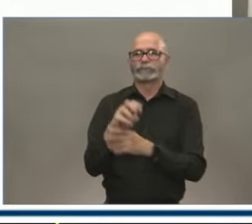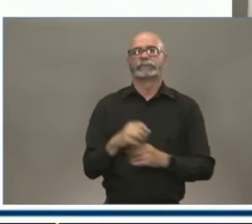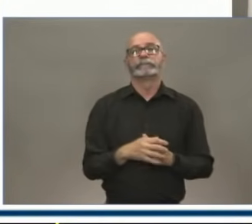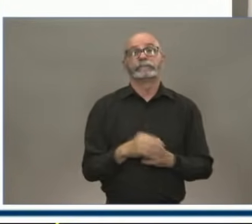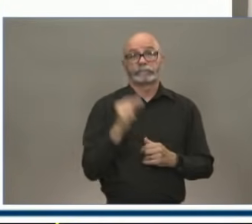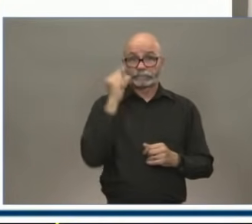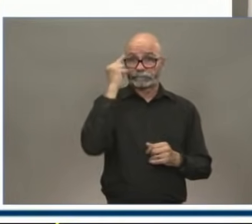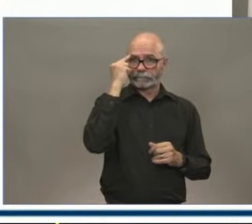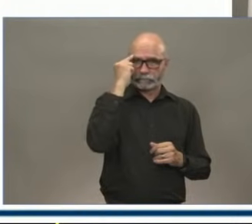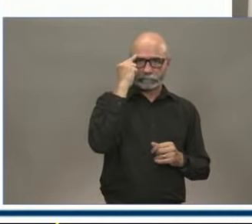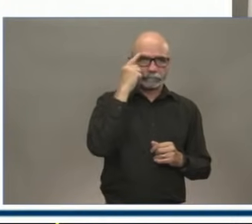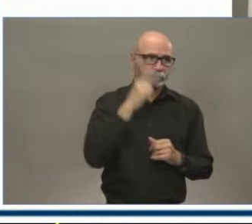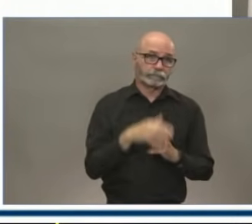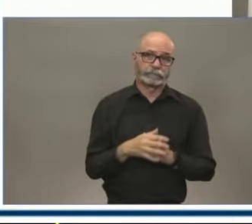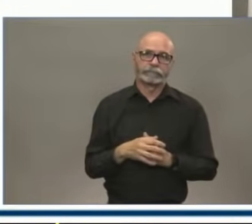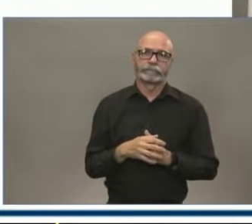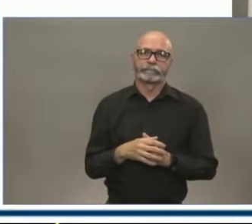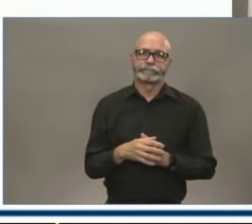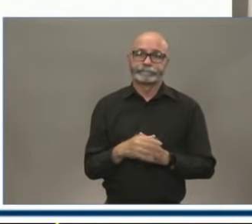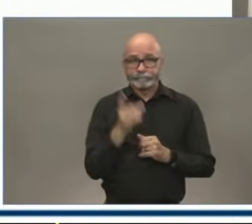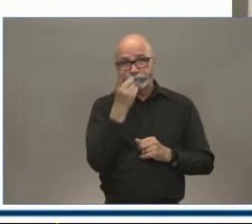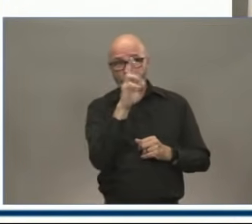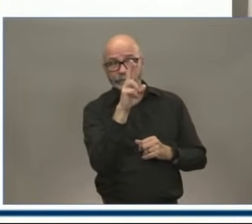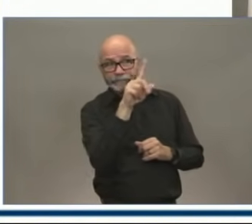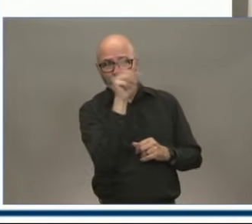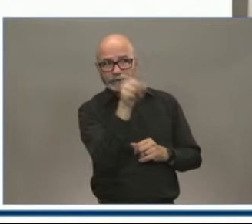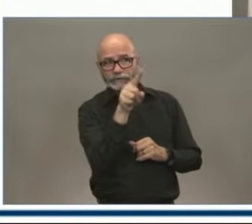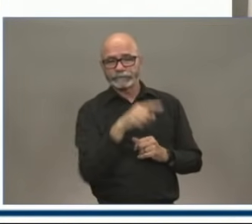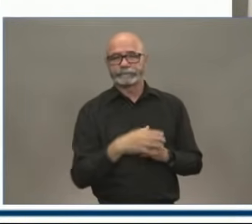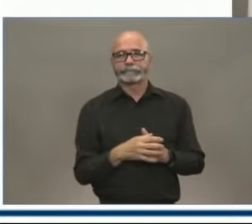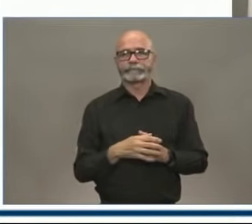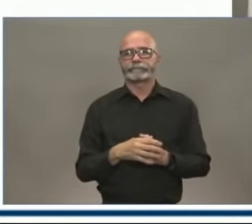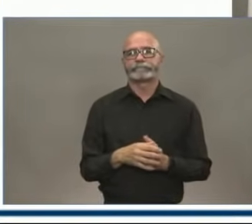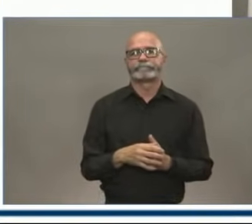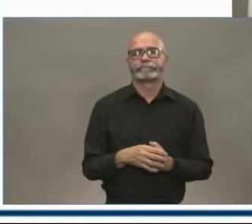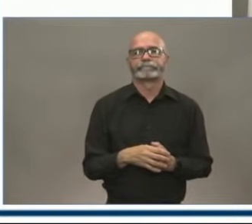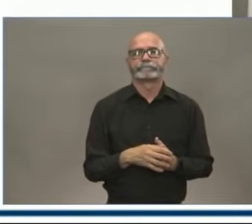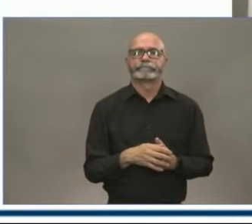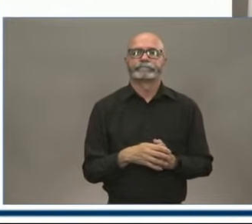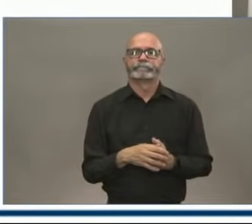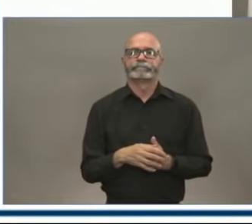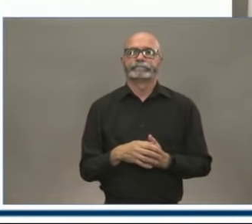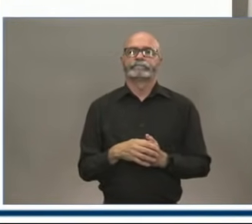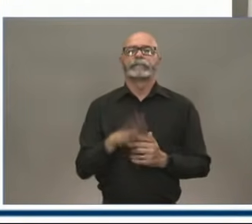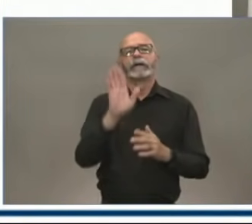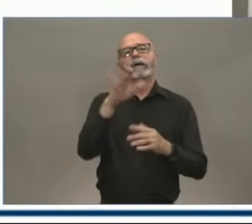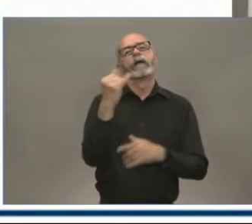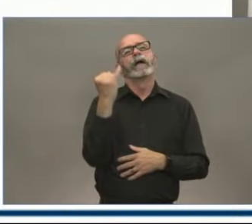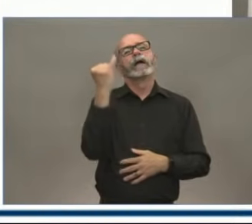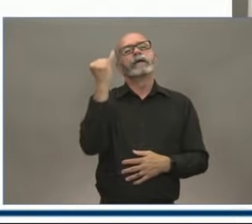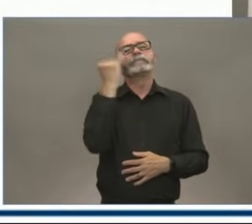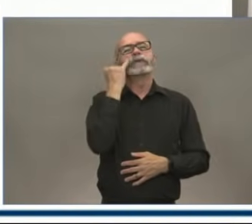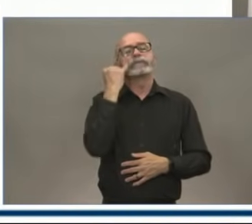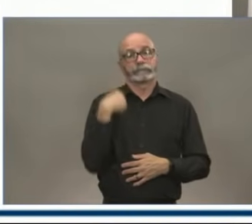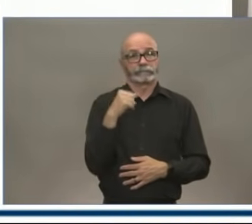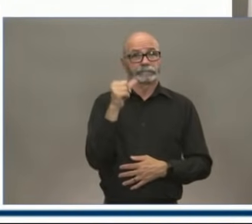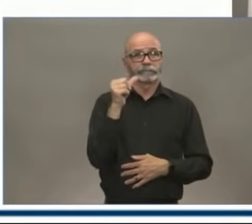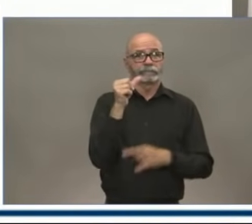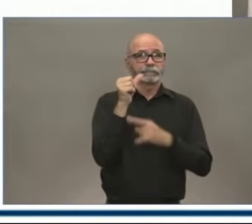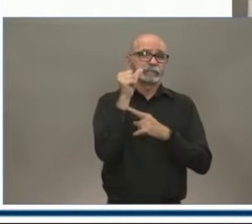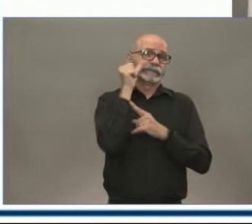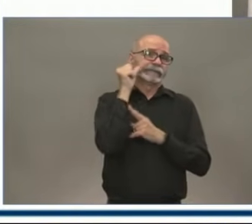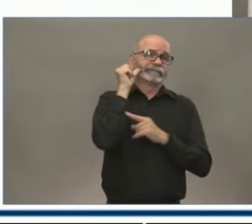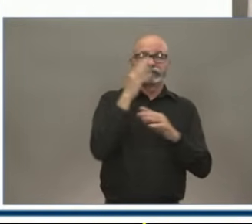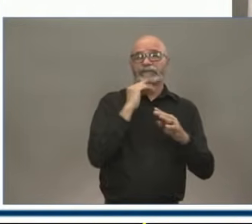Thank you. Dr. Strang, I know that the lab processed more than 4,100 tests yesterday. I believe that's the most